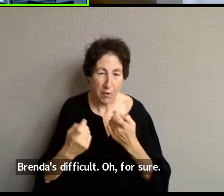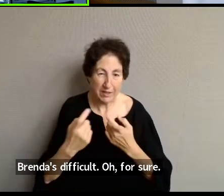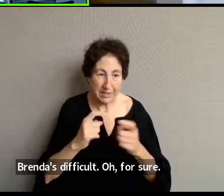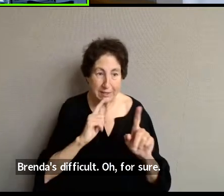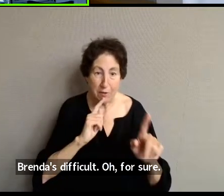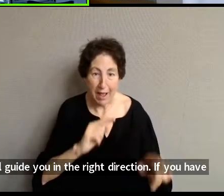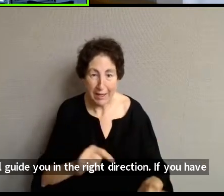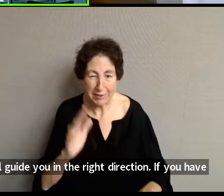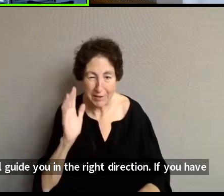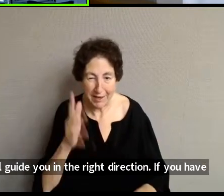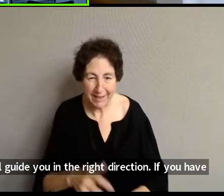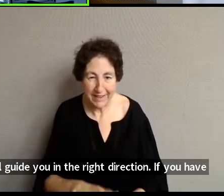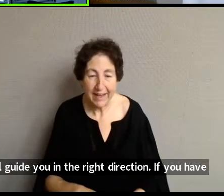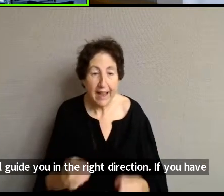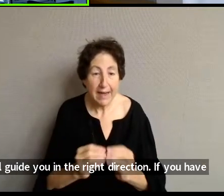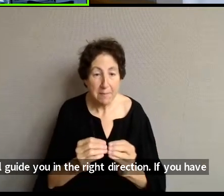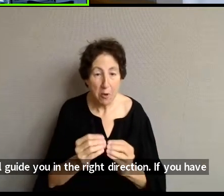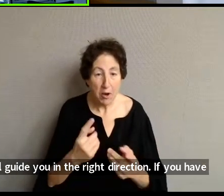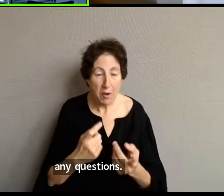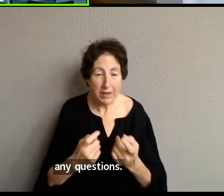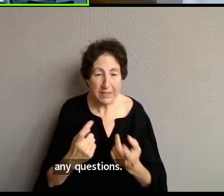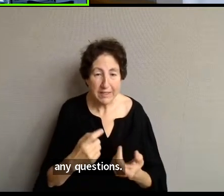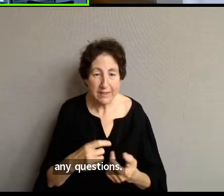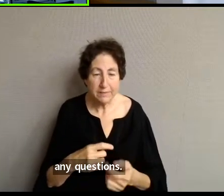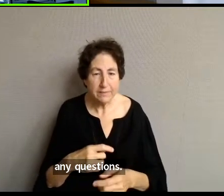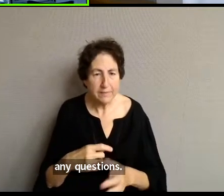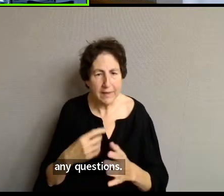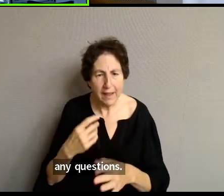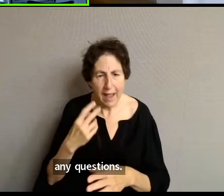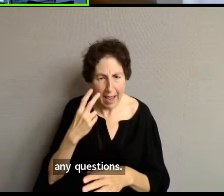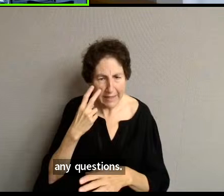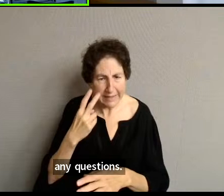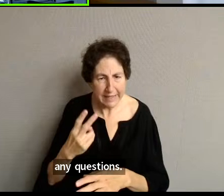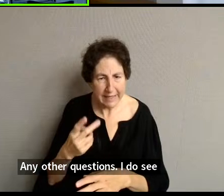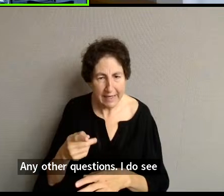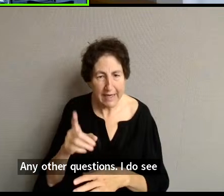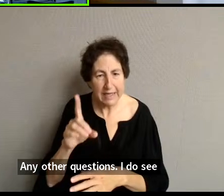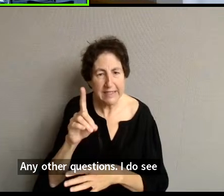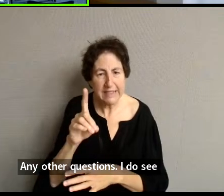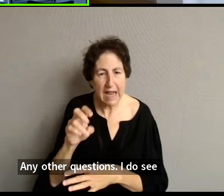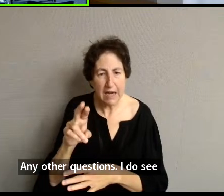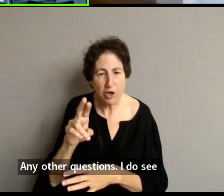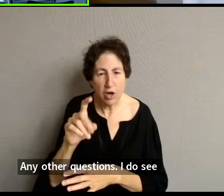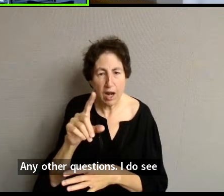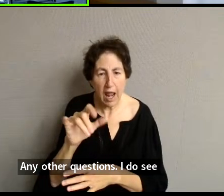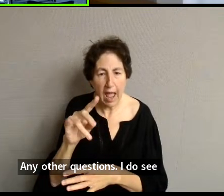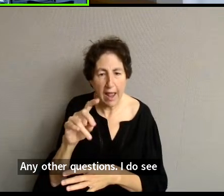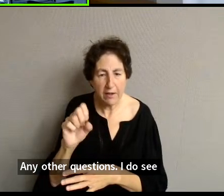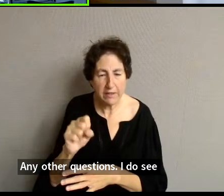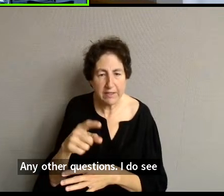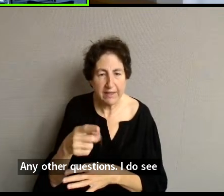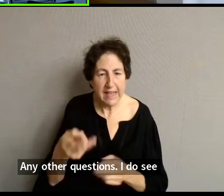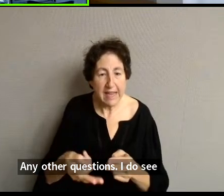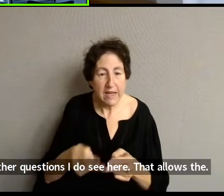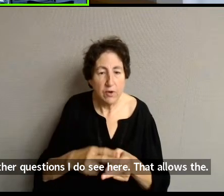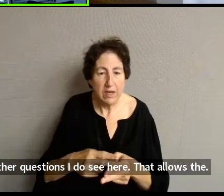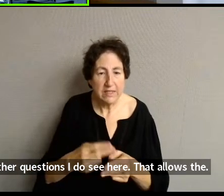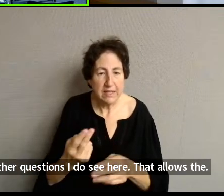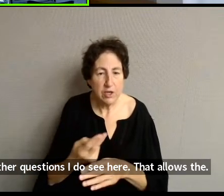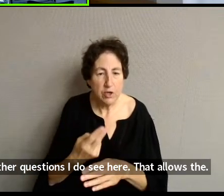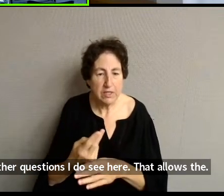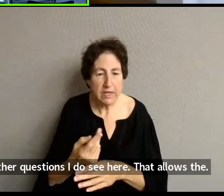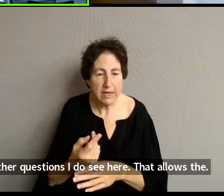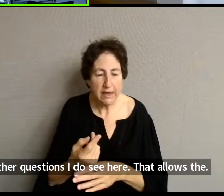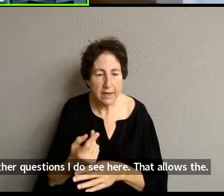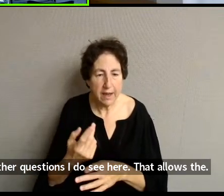Yeah. Any other questions? I do see here, Dr. Lyles, just the increase in utilization